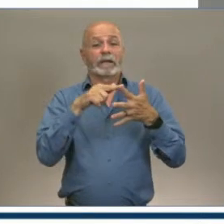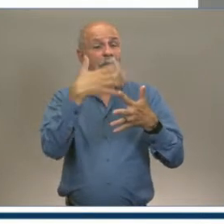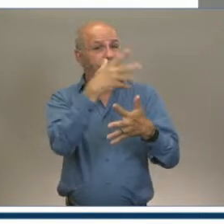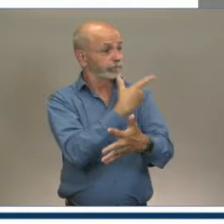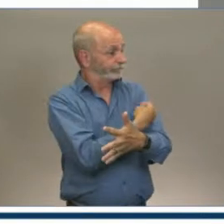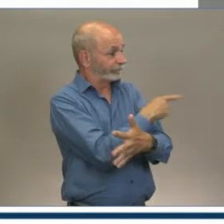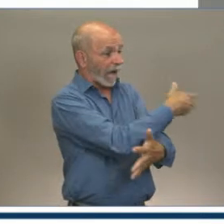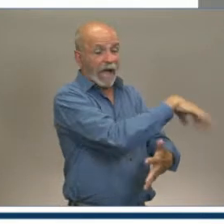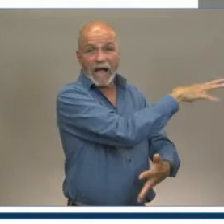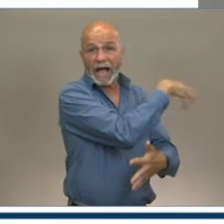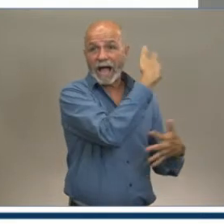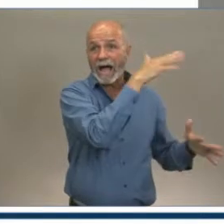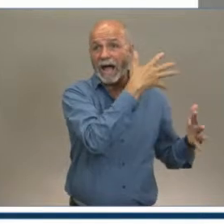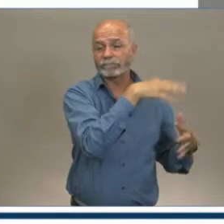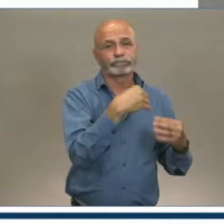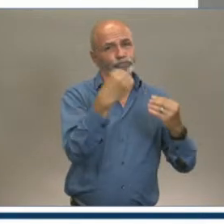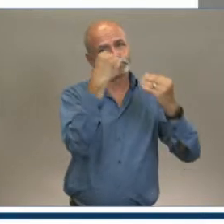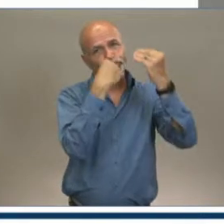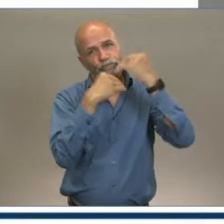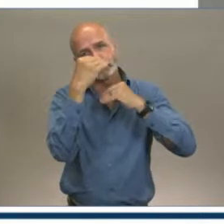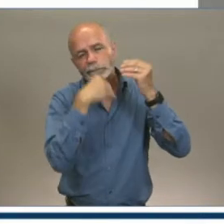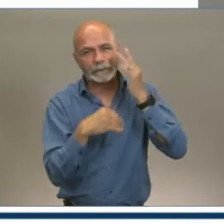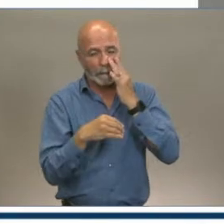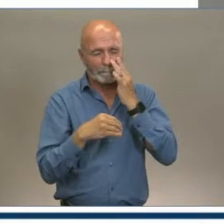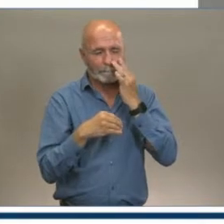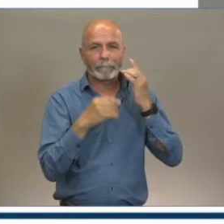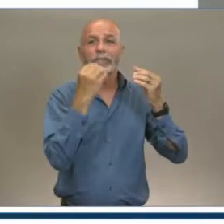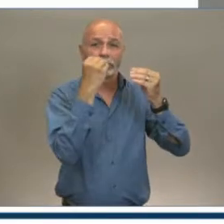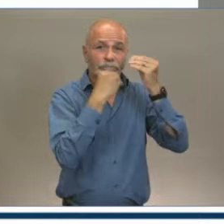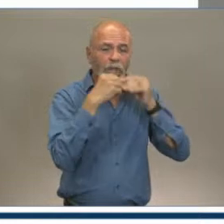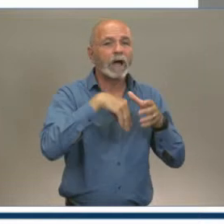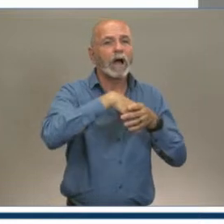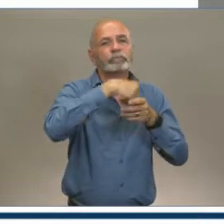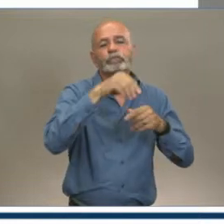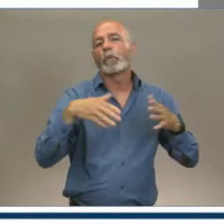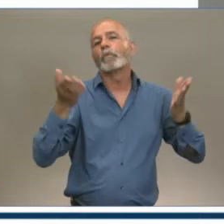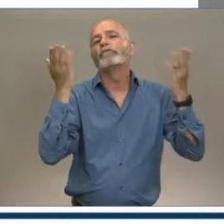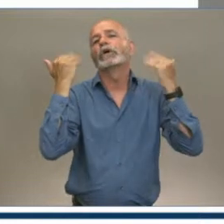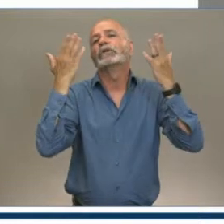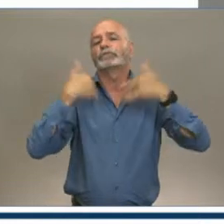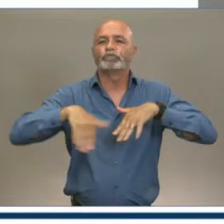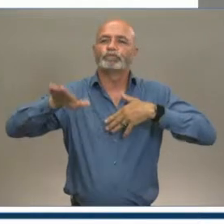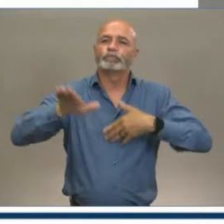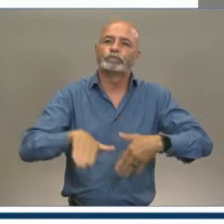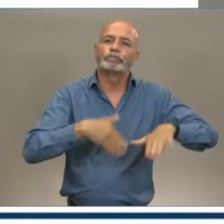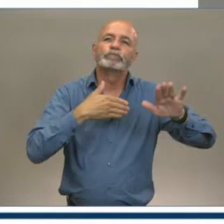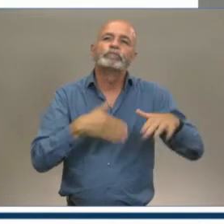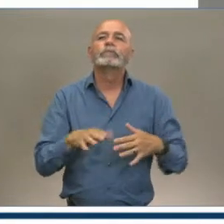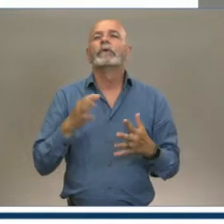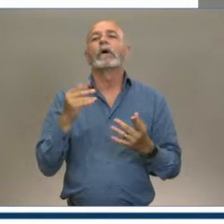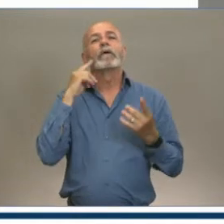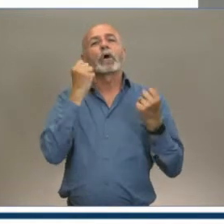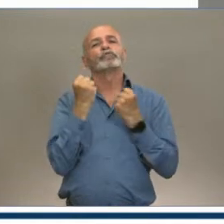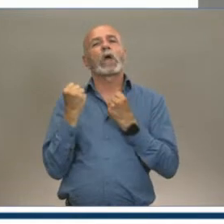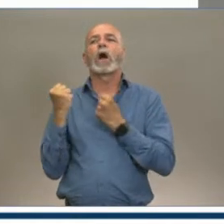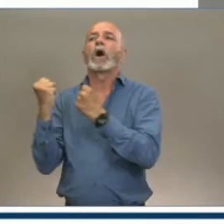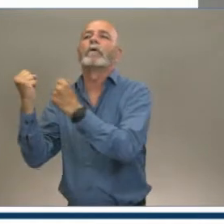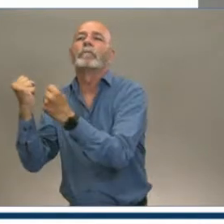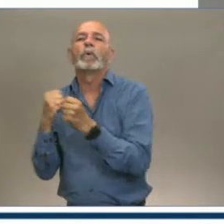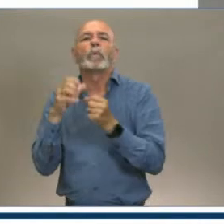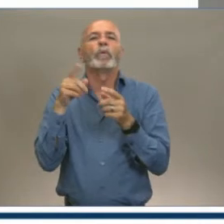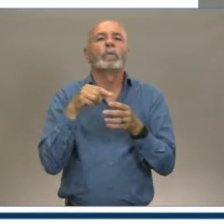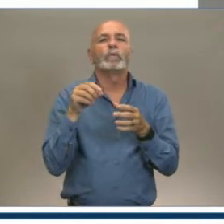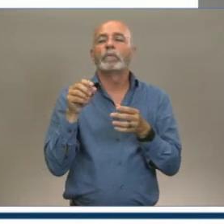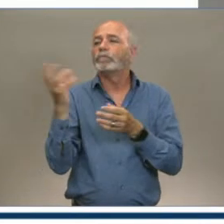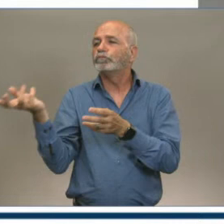resume, and activities like going for a walk off the grounds and using drive-thrus are again permitted.